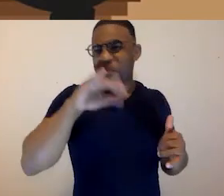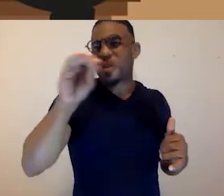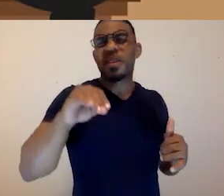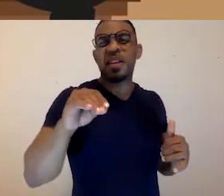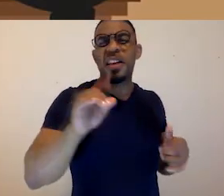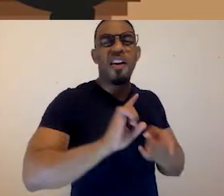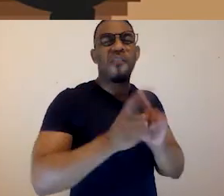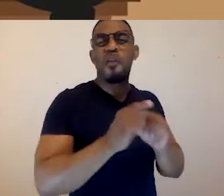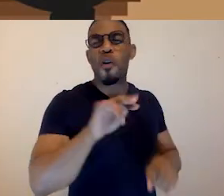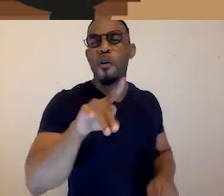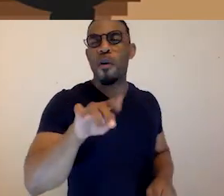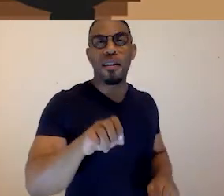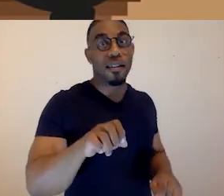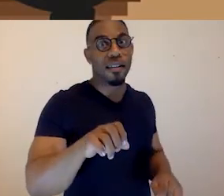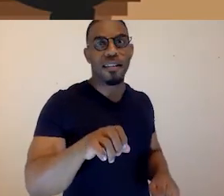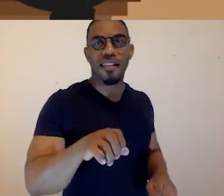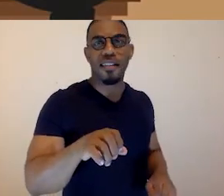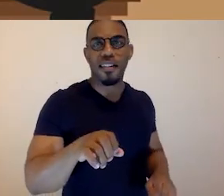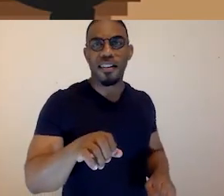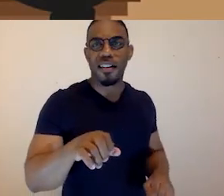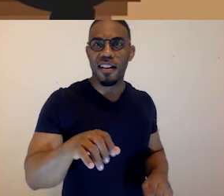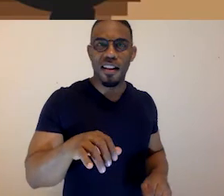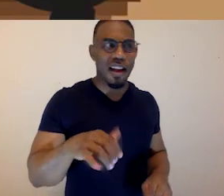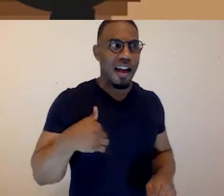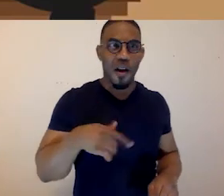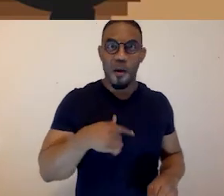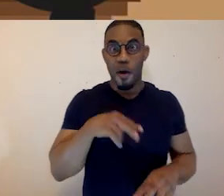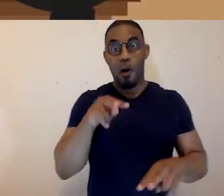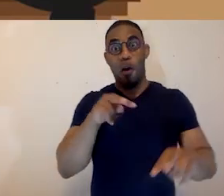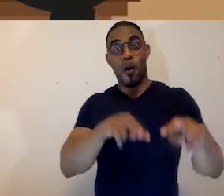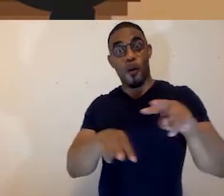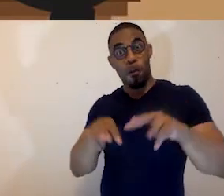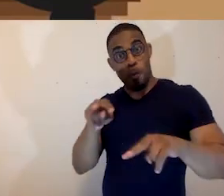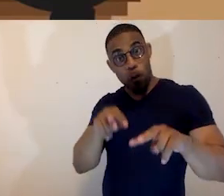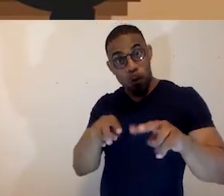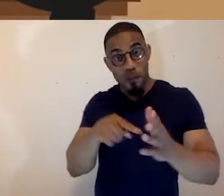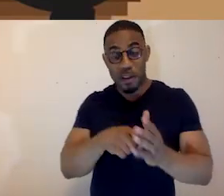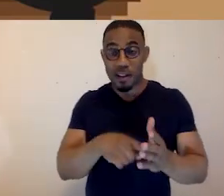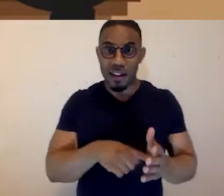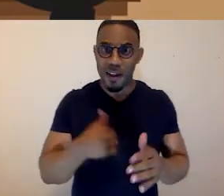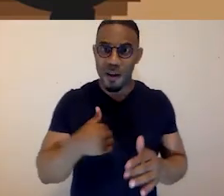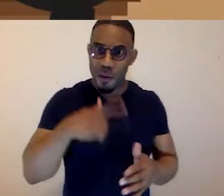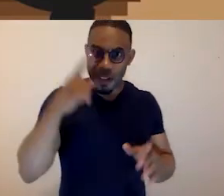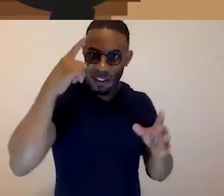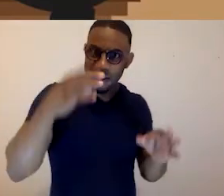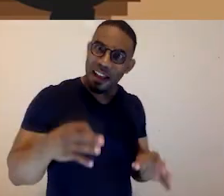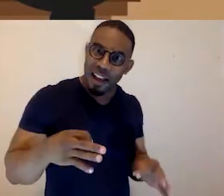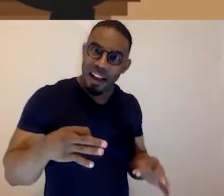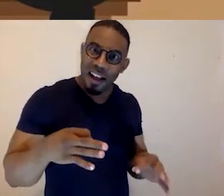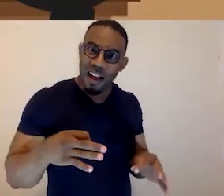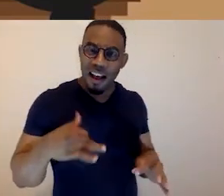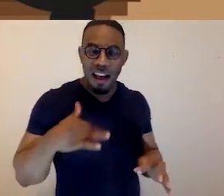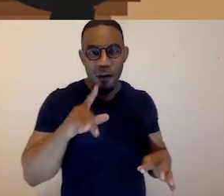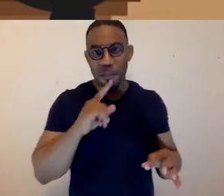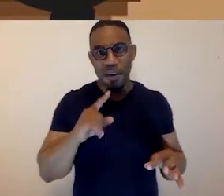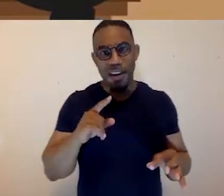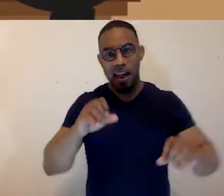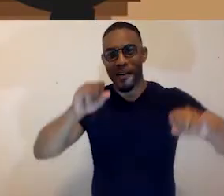65% conversion rate. And as we're observing this, we decide it would